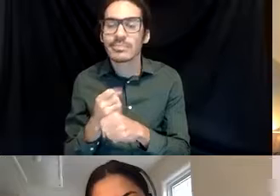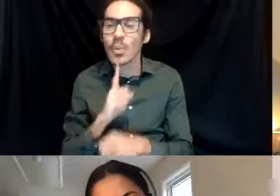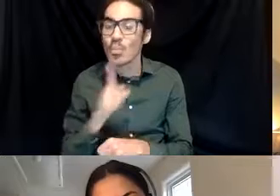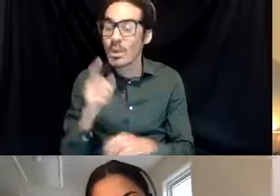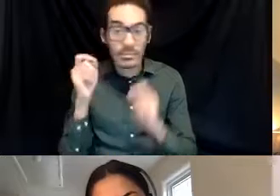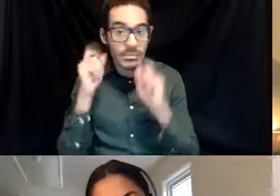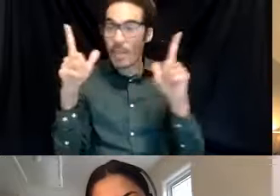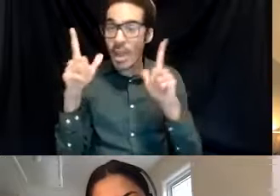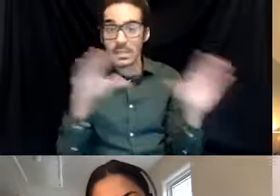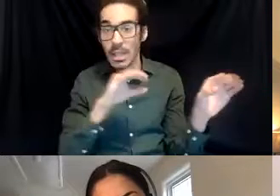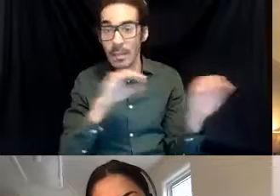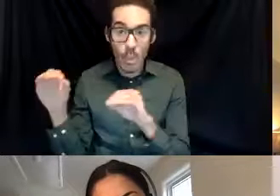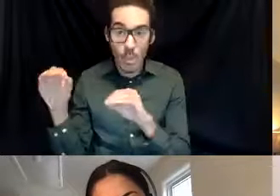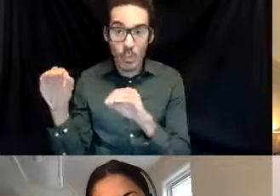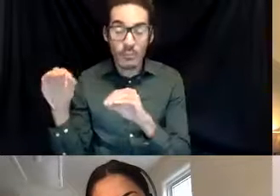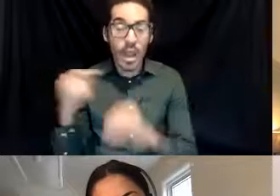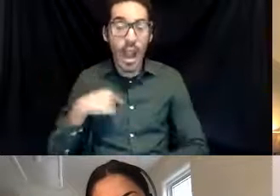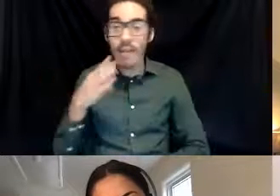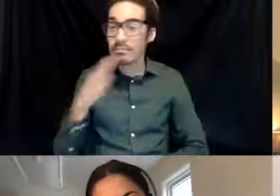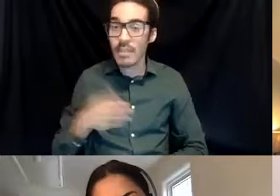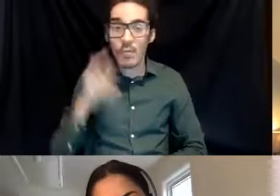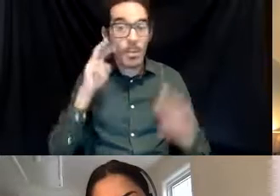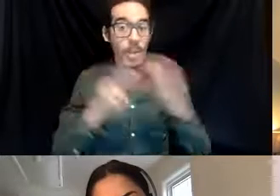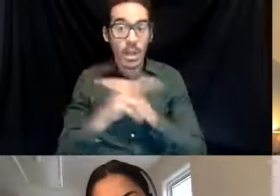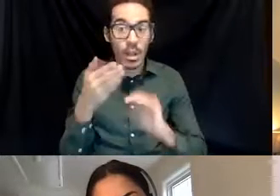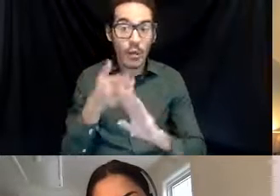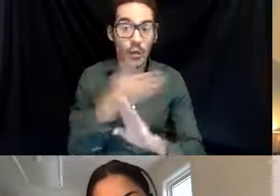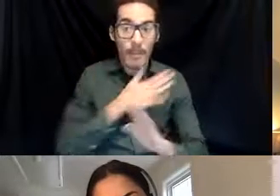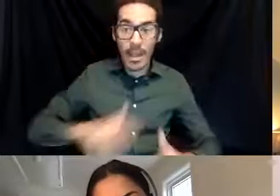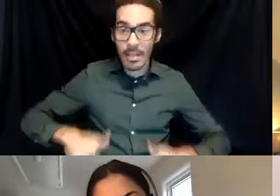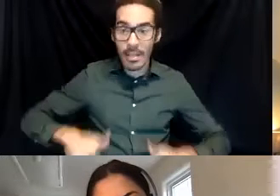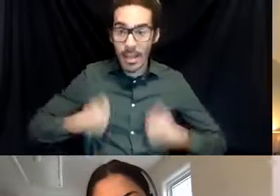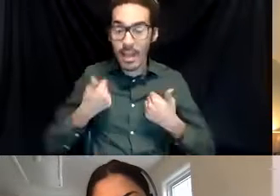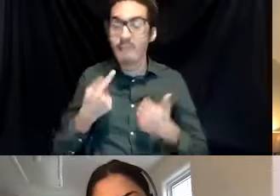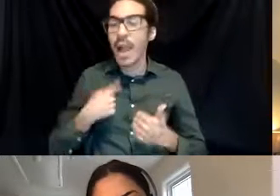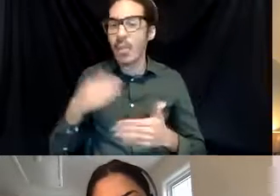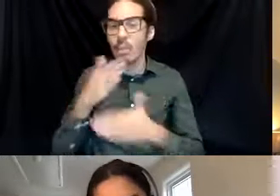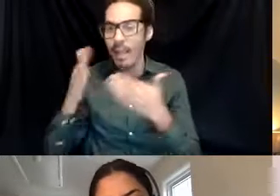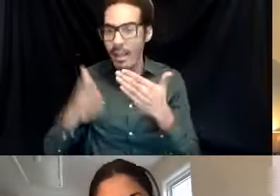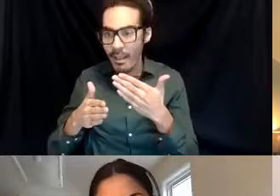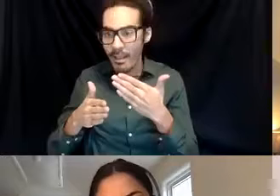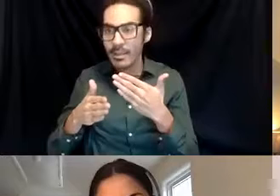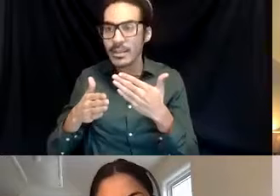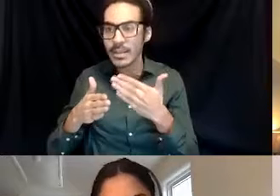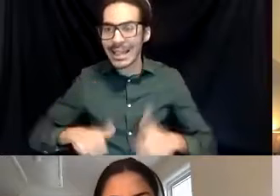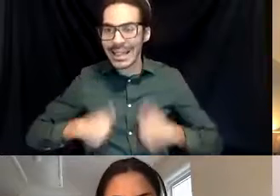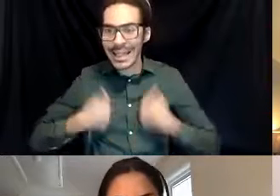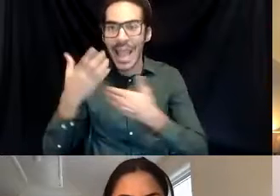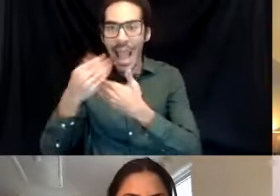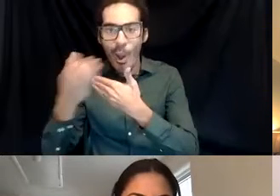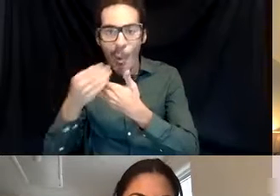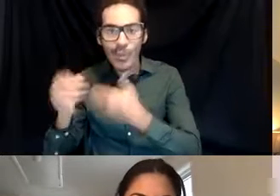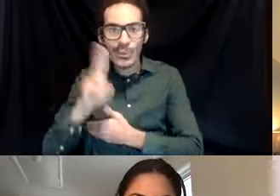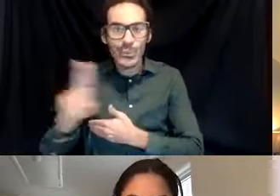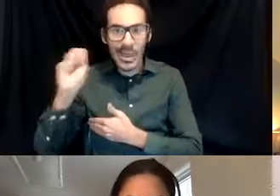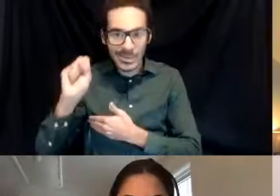move. I would never have predicted earlier in my life that I would end up living outside the United